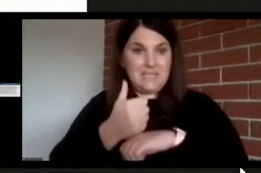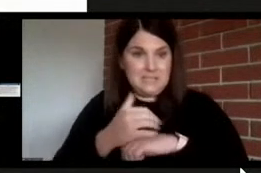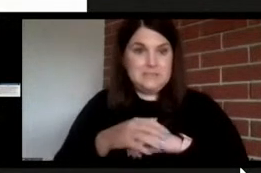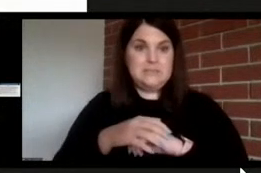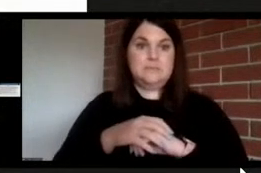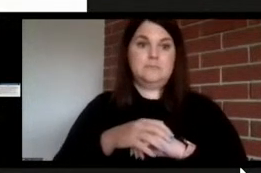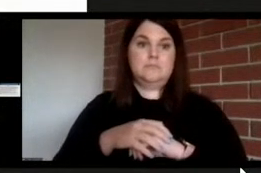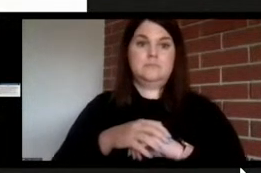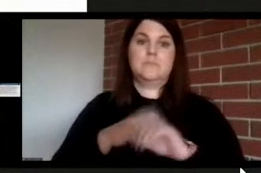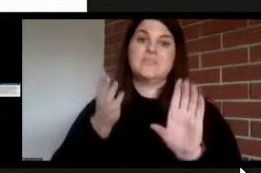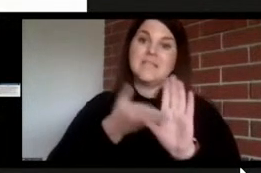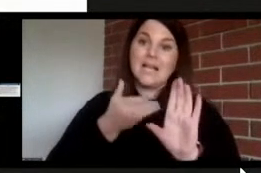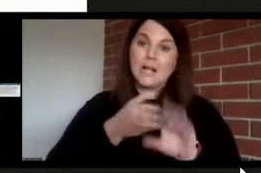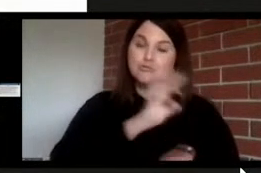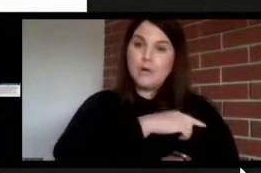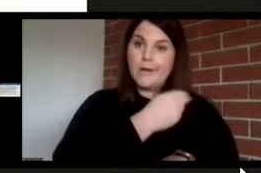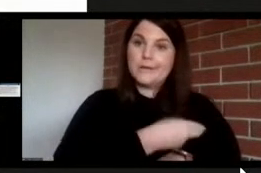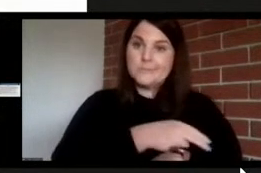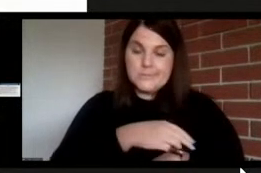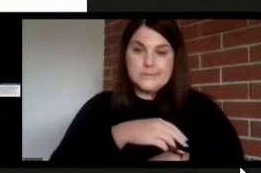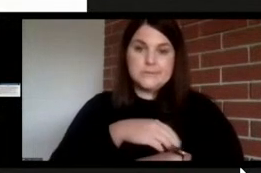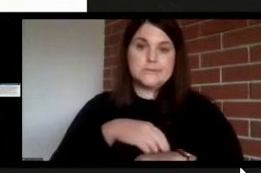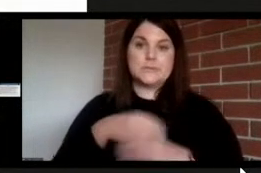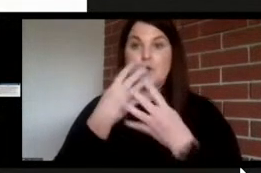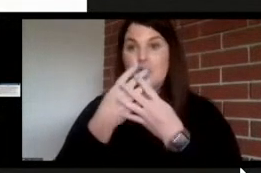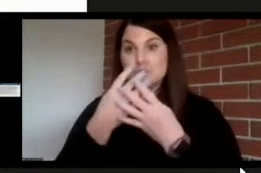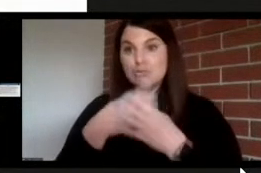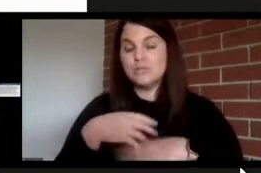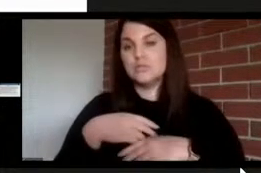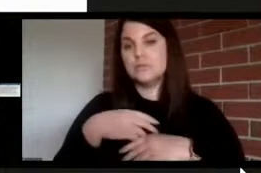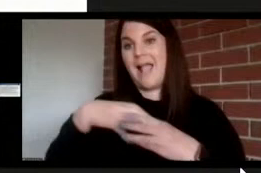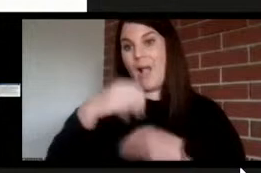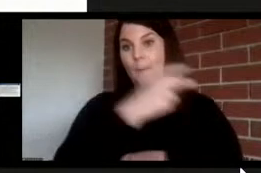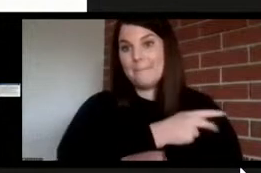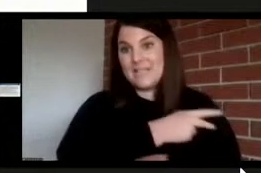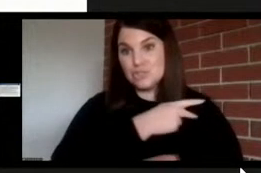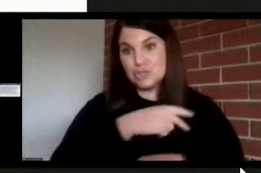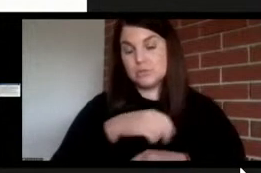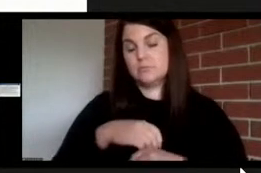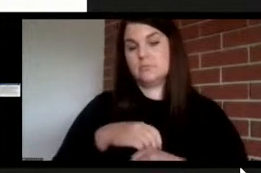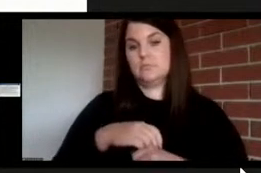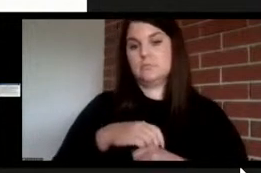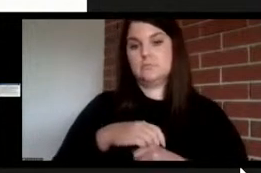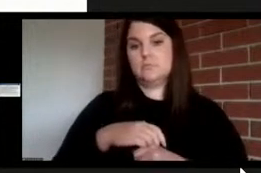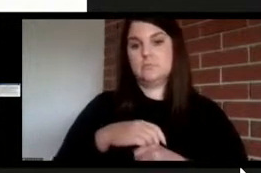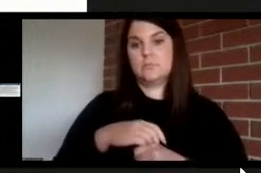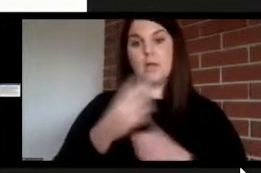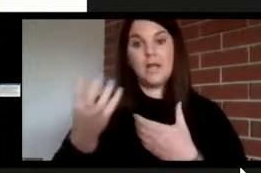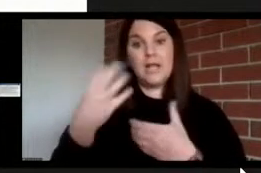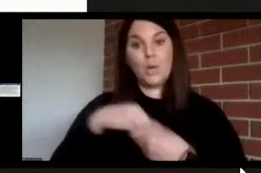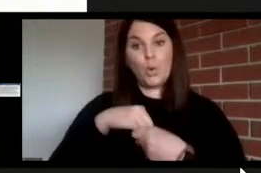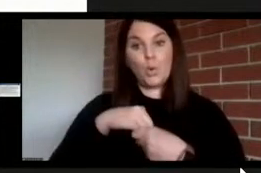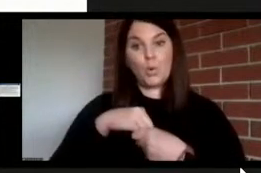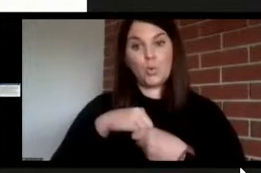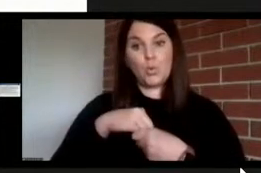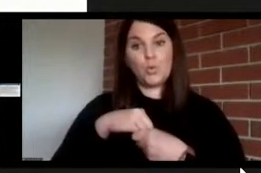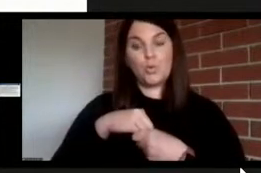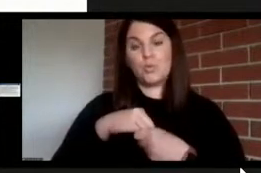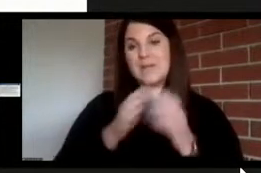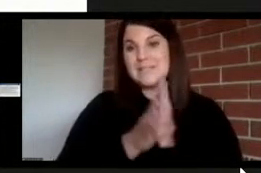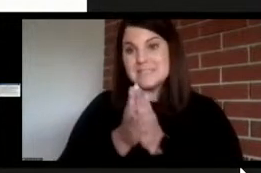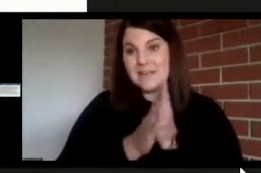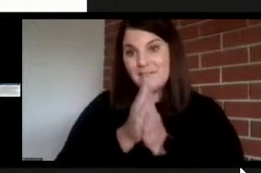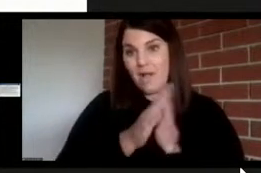including psychiatric hospitals, carceral settings, outpatient settings, of course, as well. And this includes incentivizing